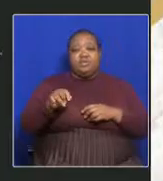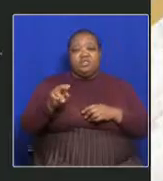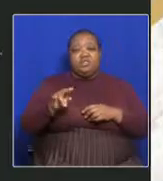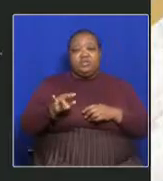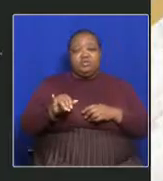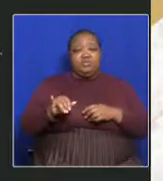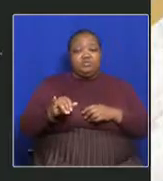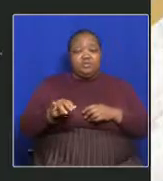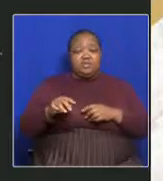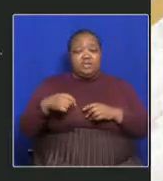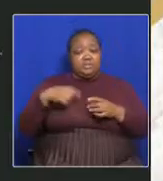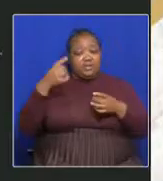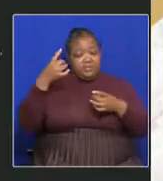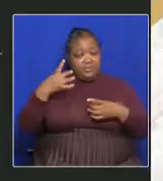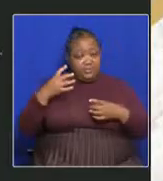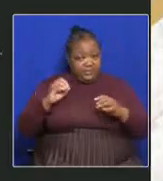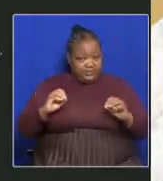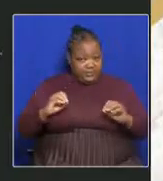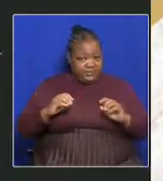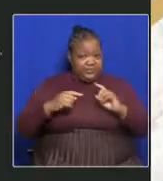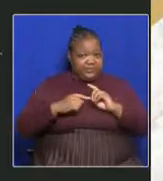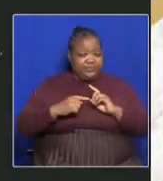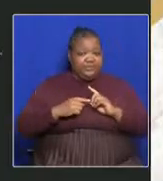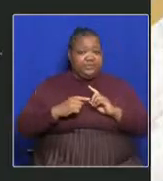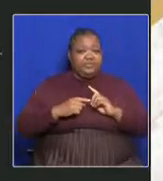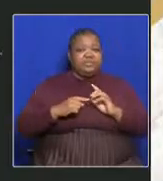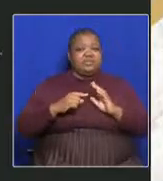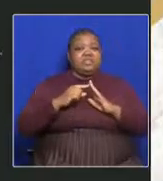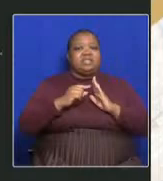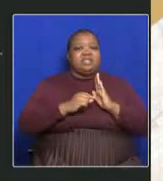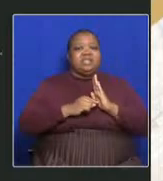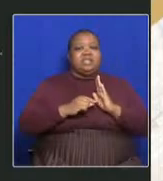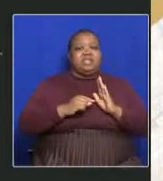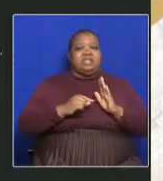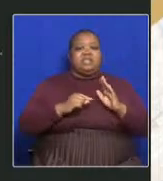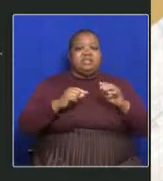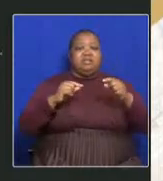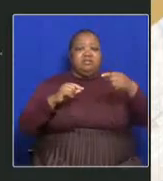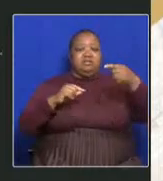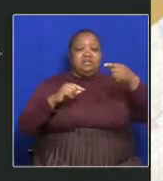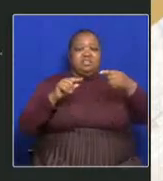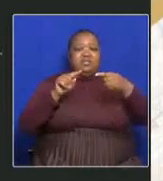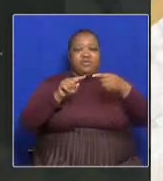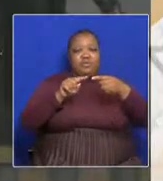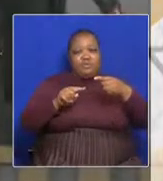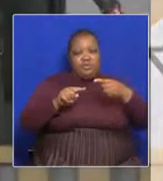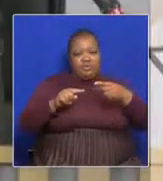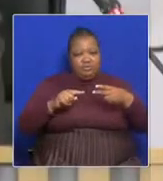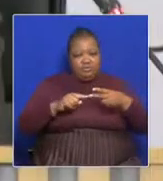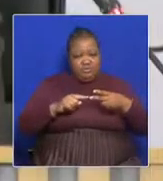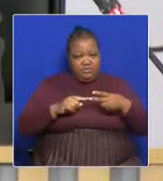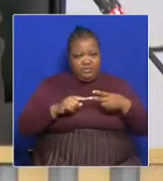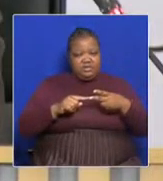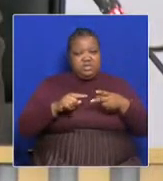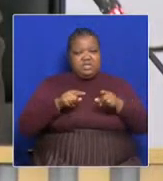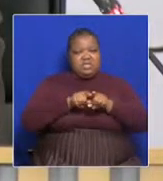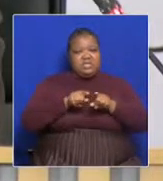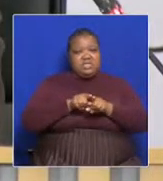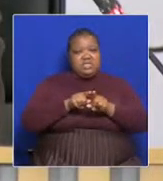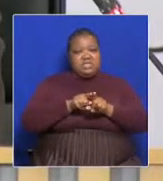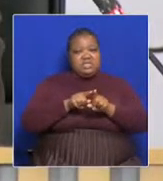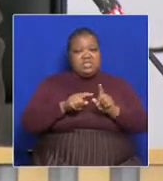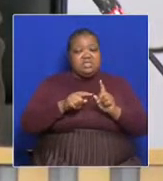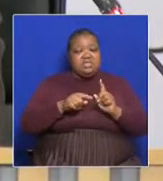Now, firstly, he's got the date on top wrong. Now, at the bottom, we've got the same captain that's obtaining his statement.